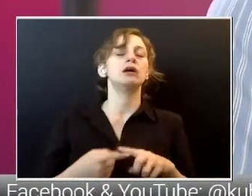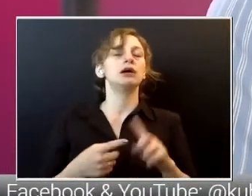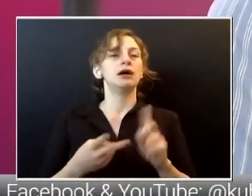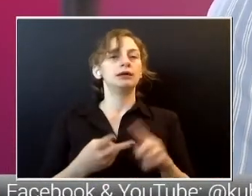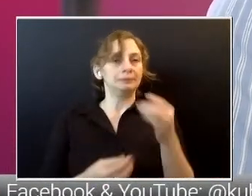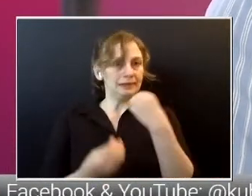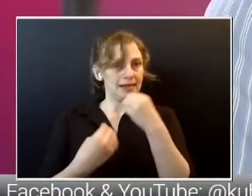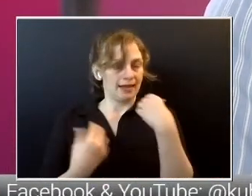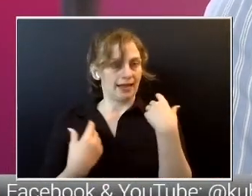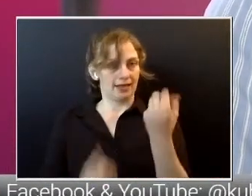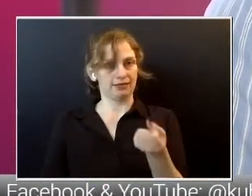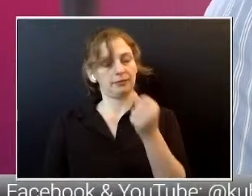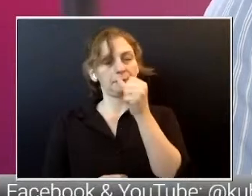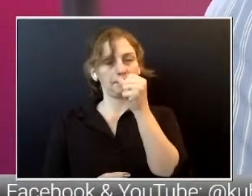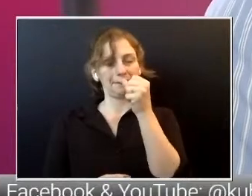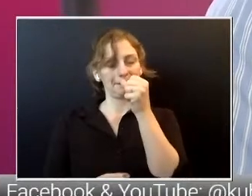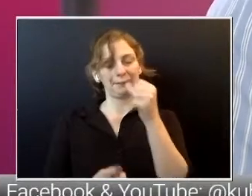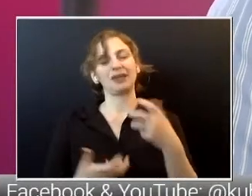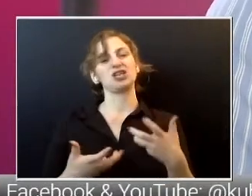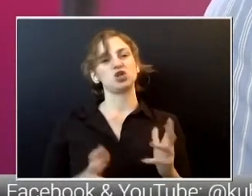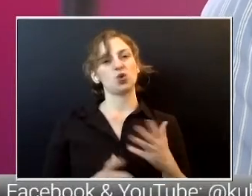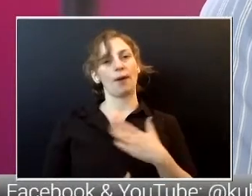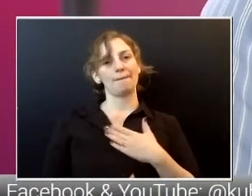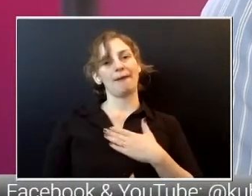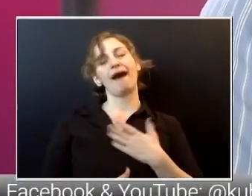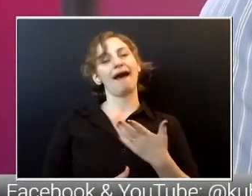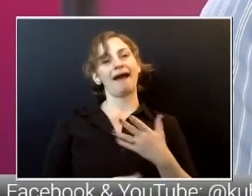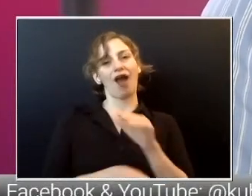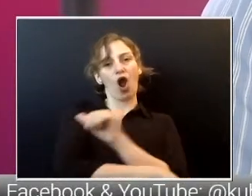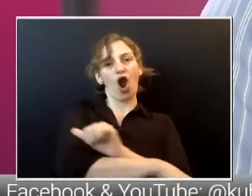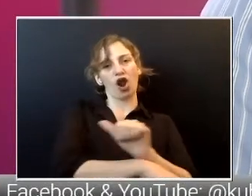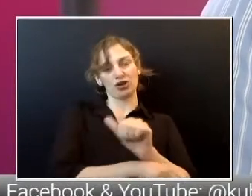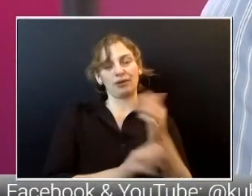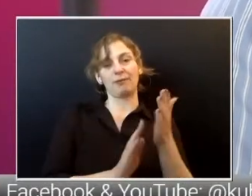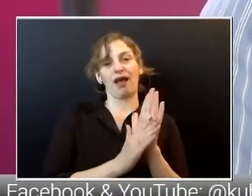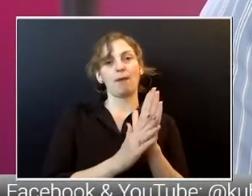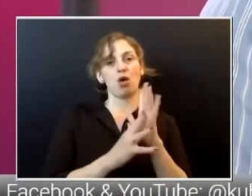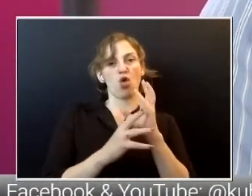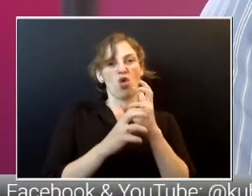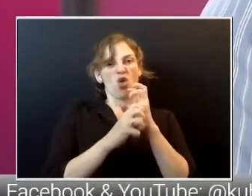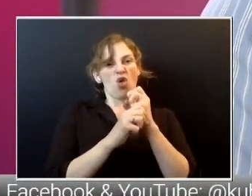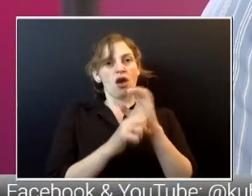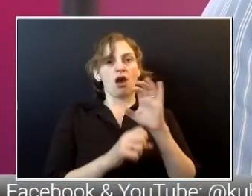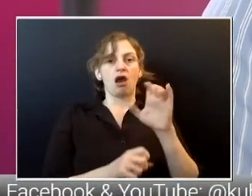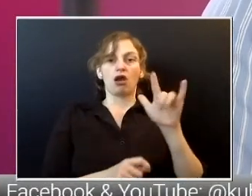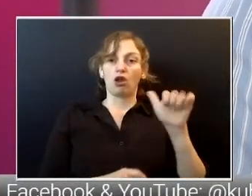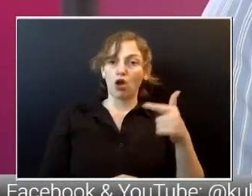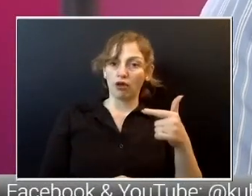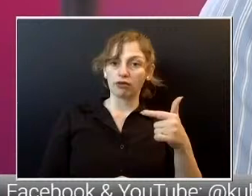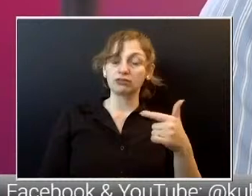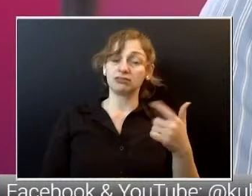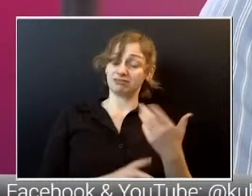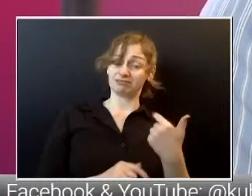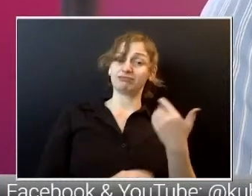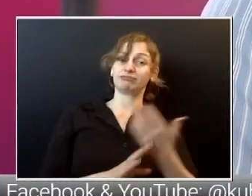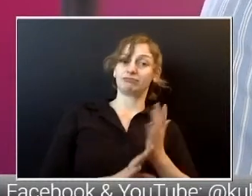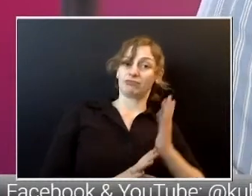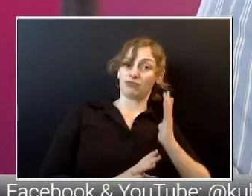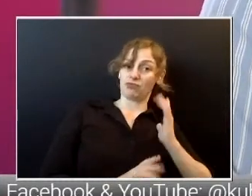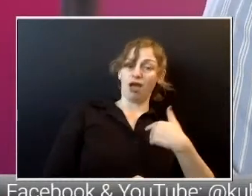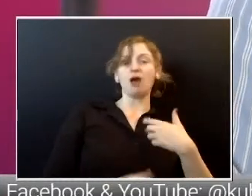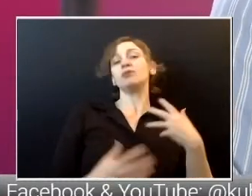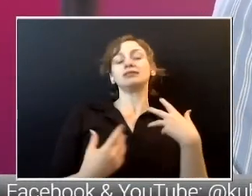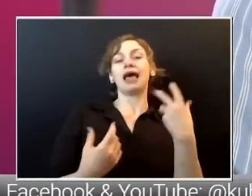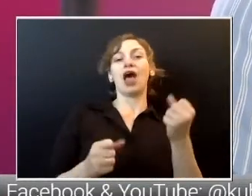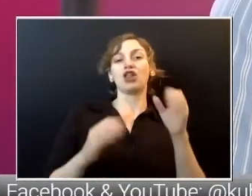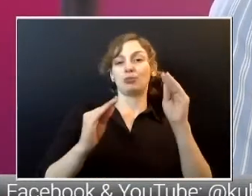those arteries. I was a health professor before I dissected, so I was living a healthy life, and I was on blood pressure meds, but definitely,